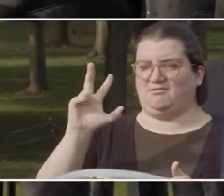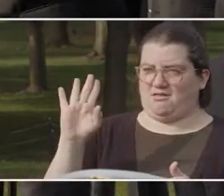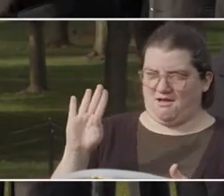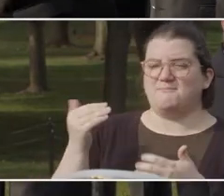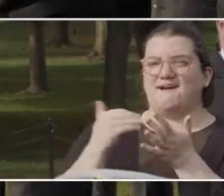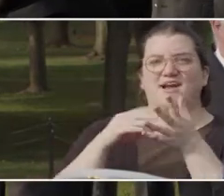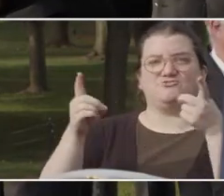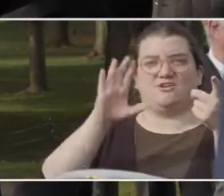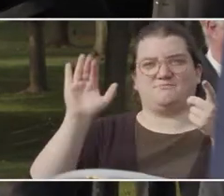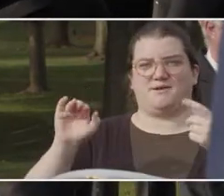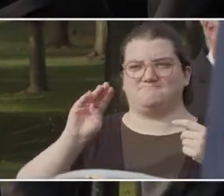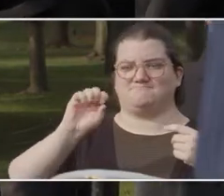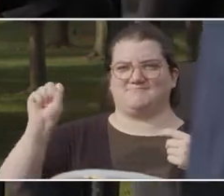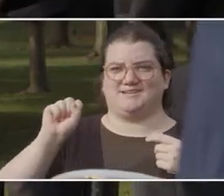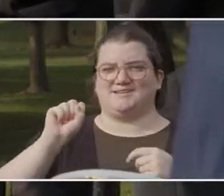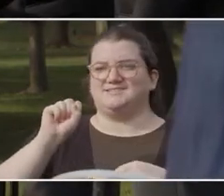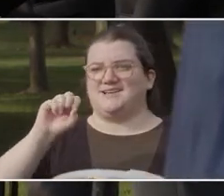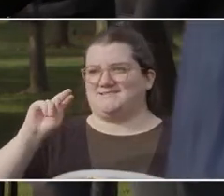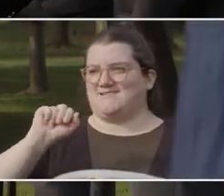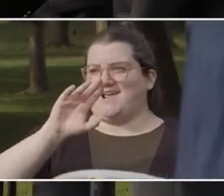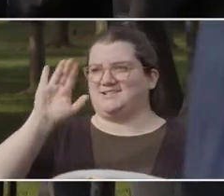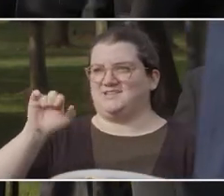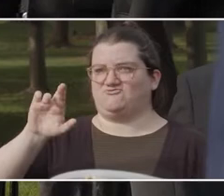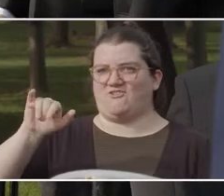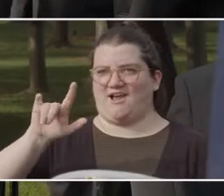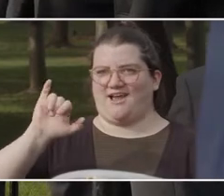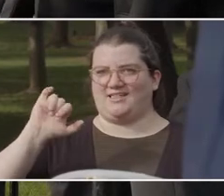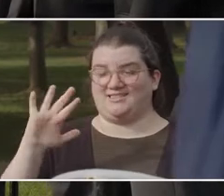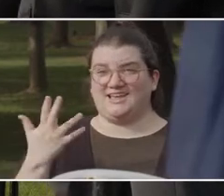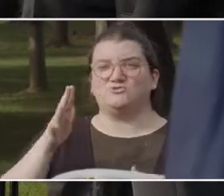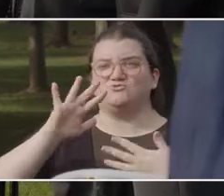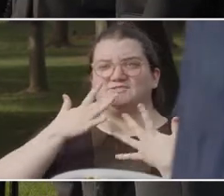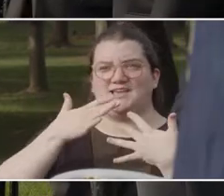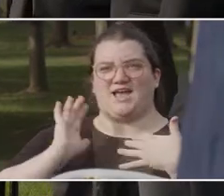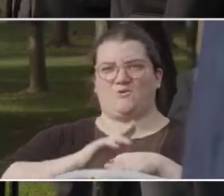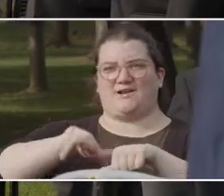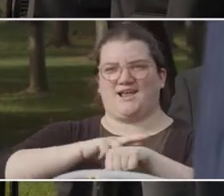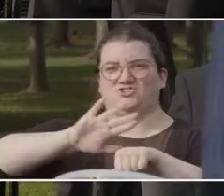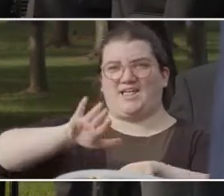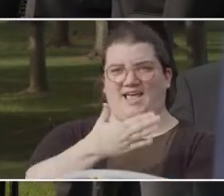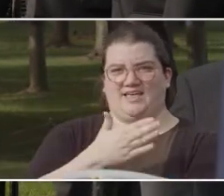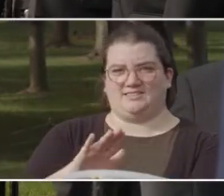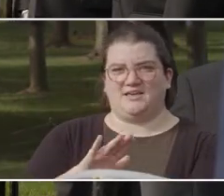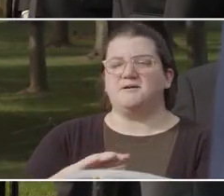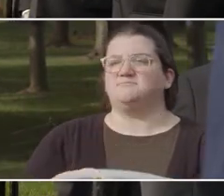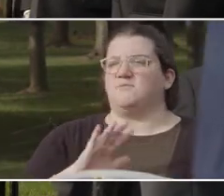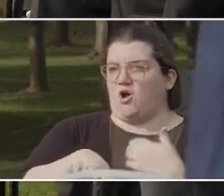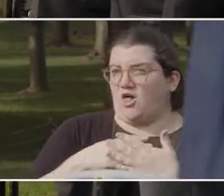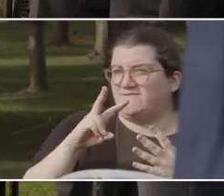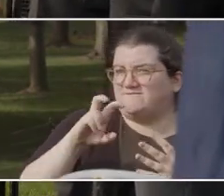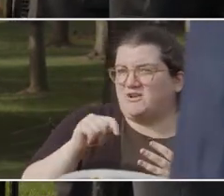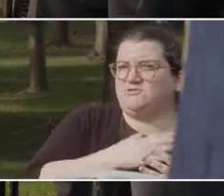Nancy. To sing our national anthem, I invite all veterans to hand salute the flag during the singing of the